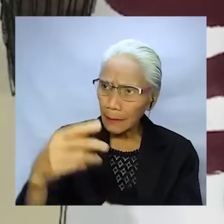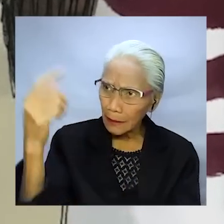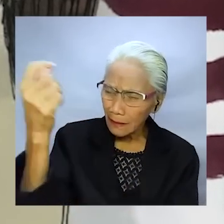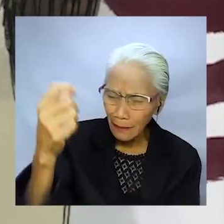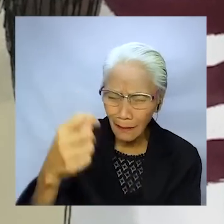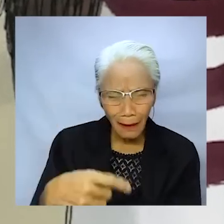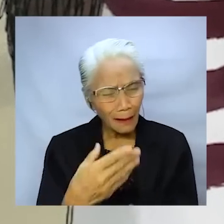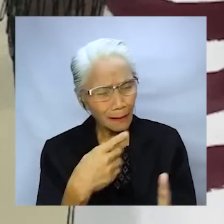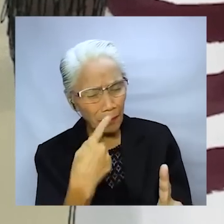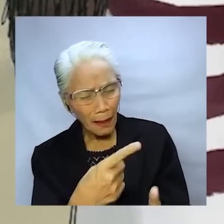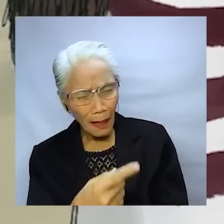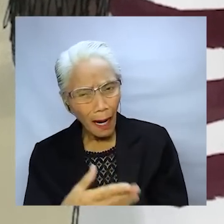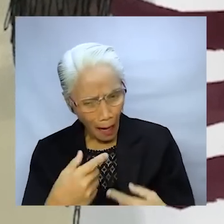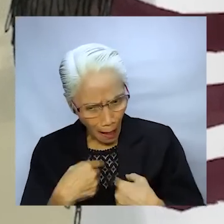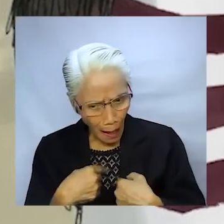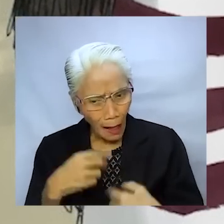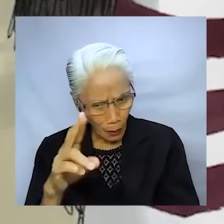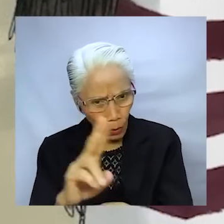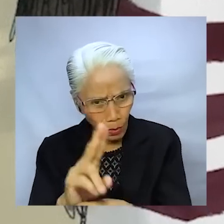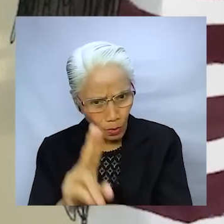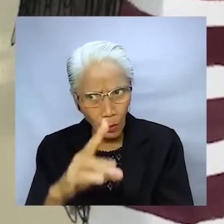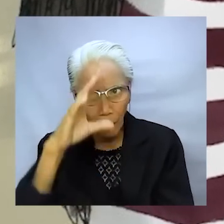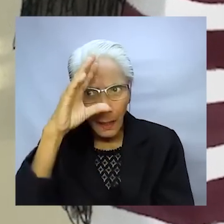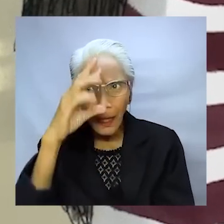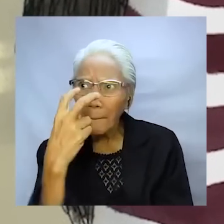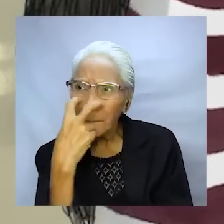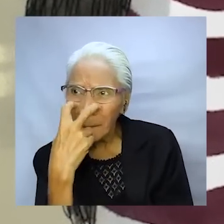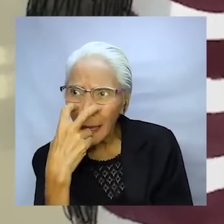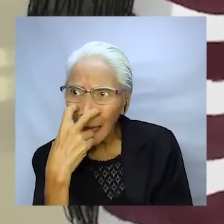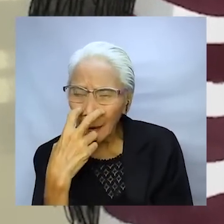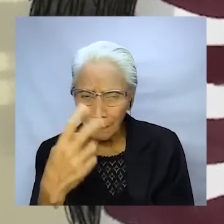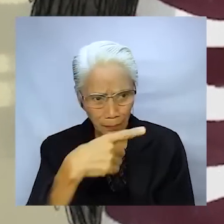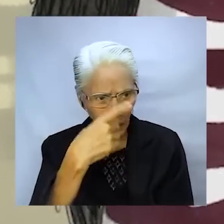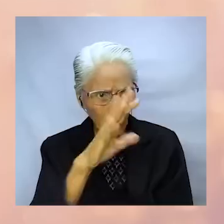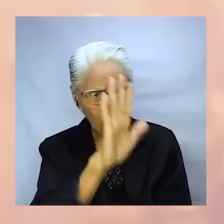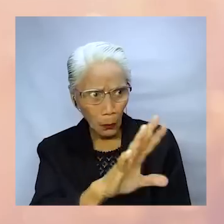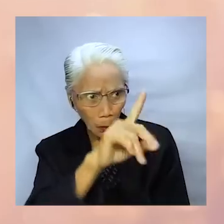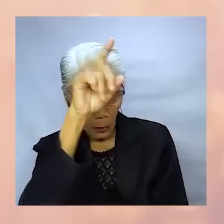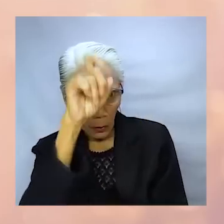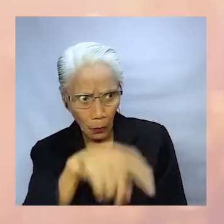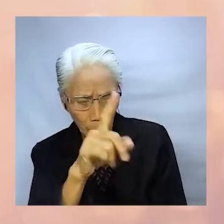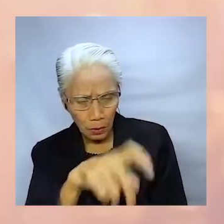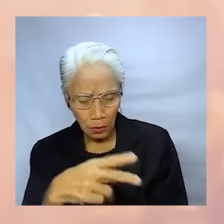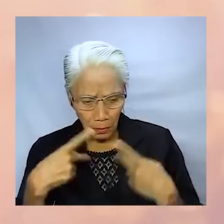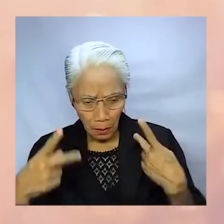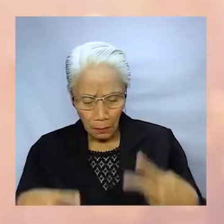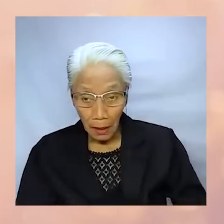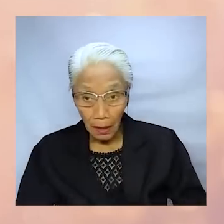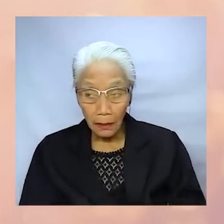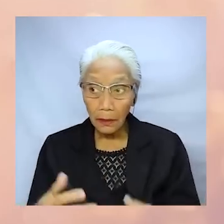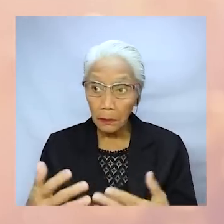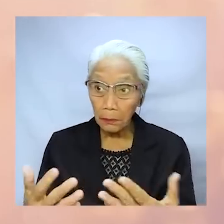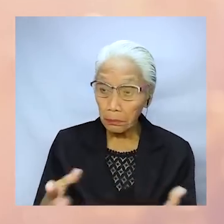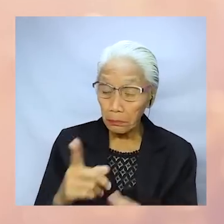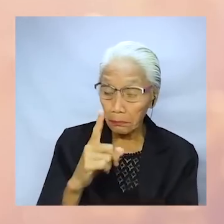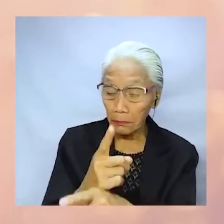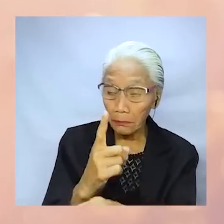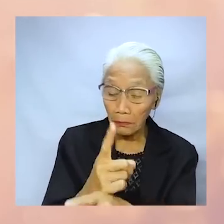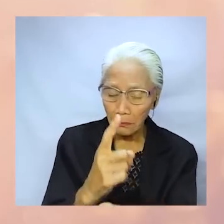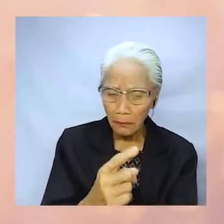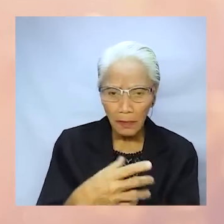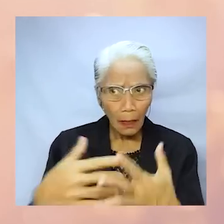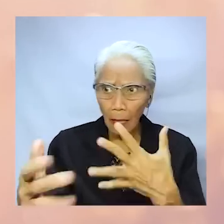blind," because his blindness was being questioned. In fact, even his parents